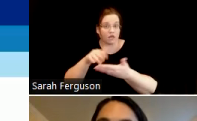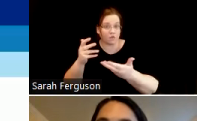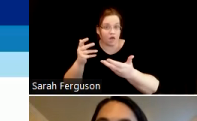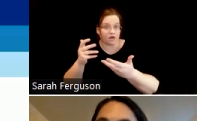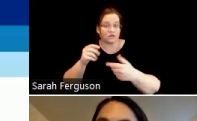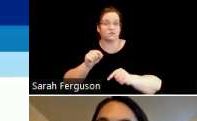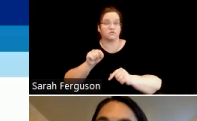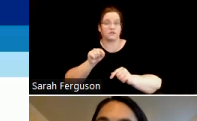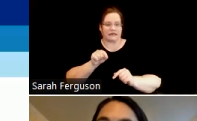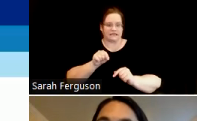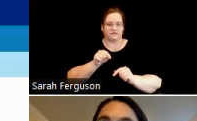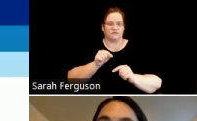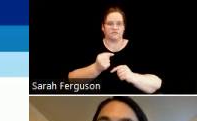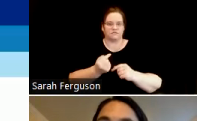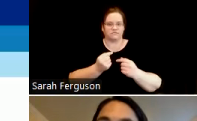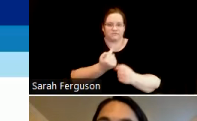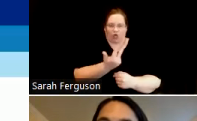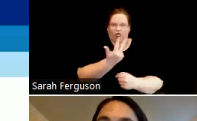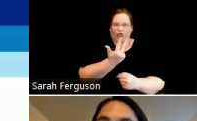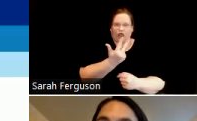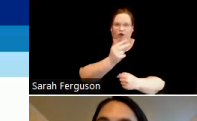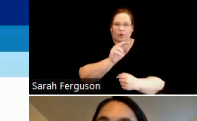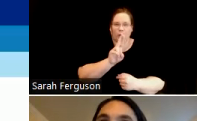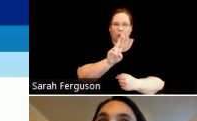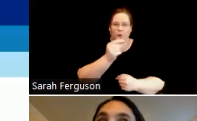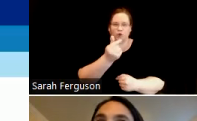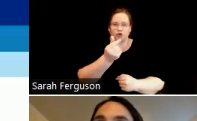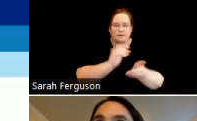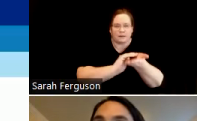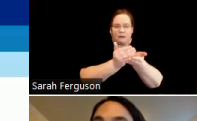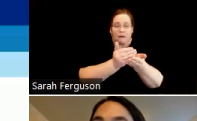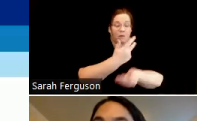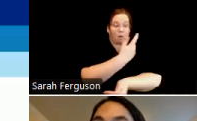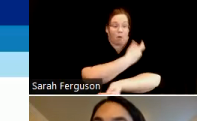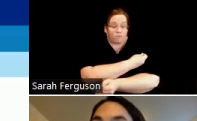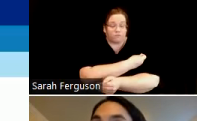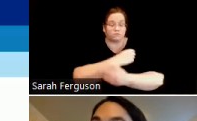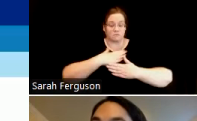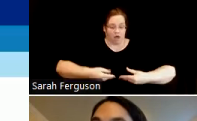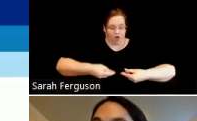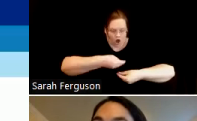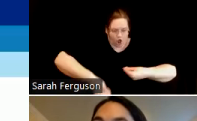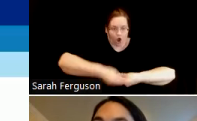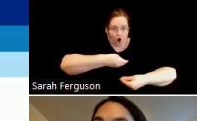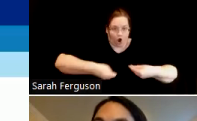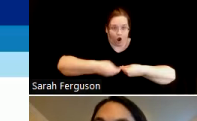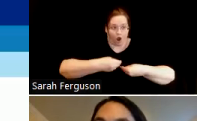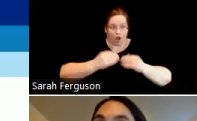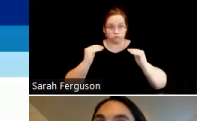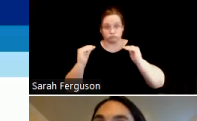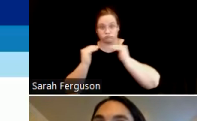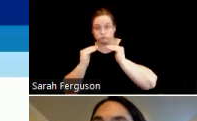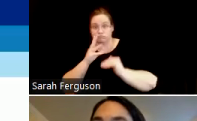this dose, this 3 microgram dose, induce the same immune response that the adult dose did in the 16 to